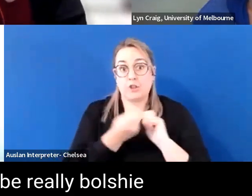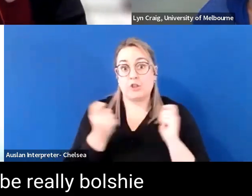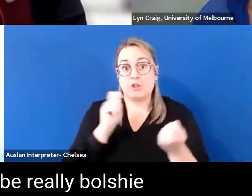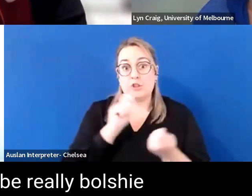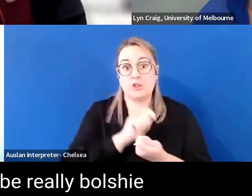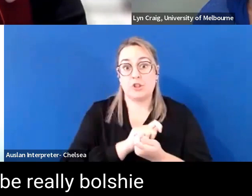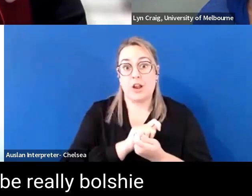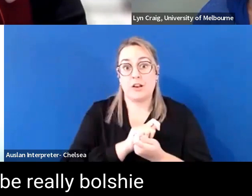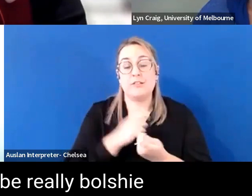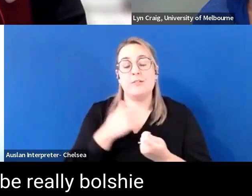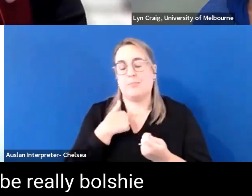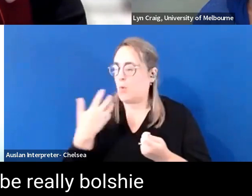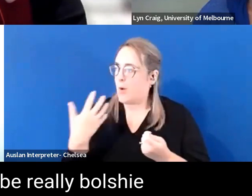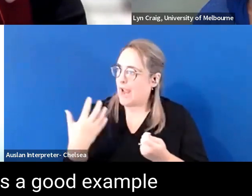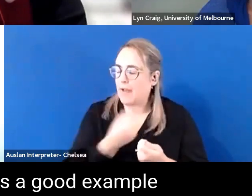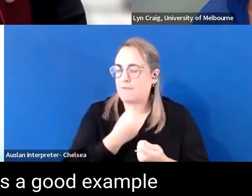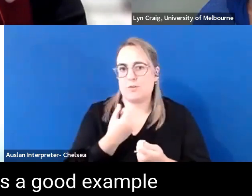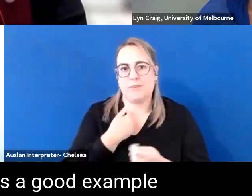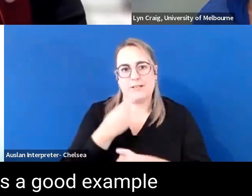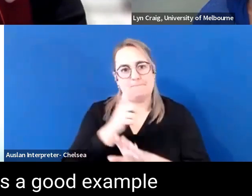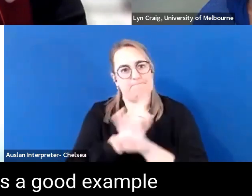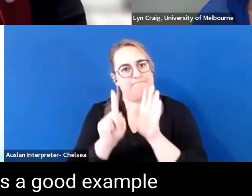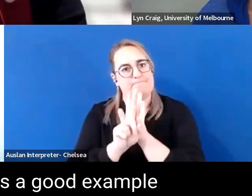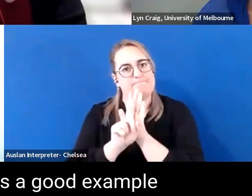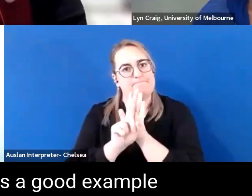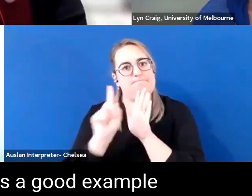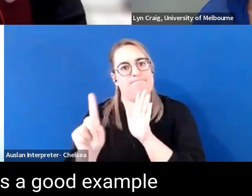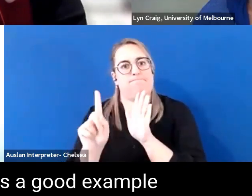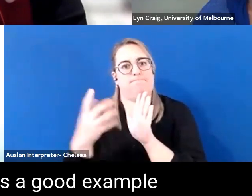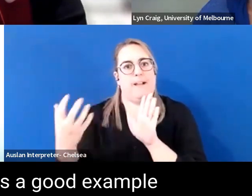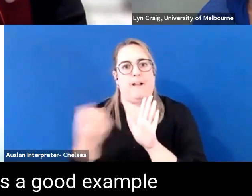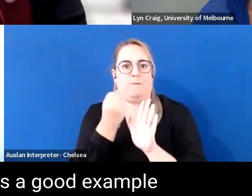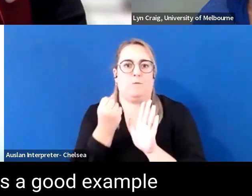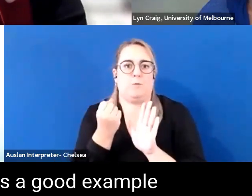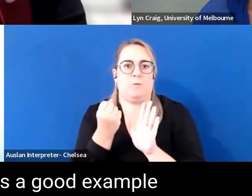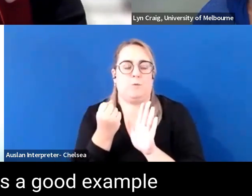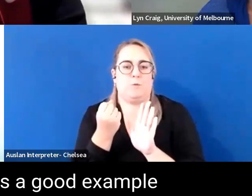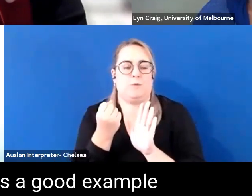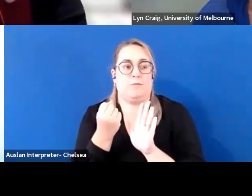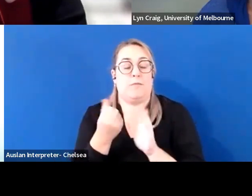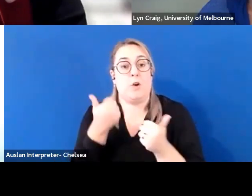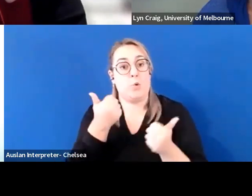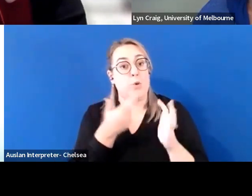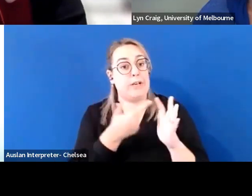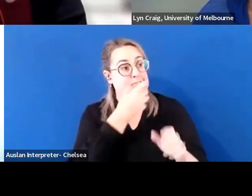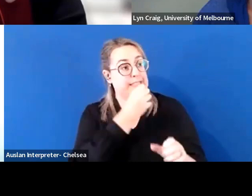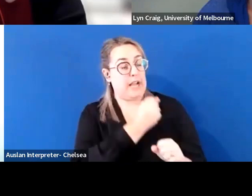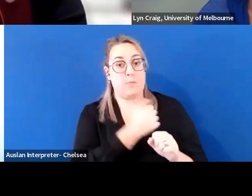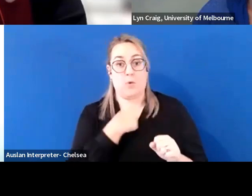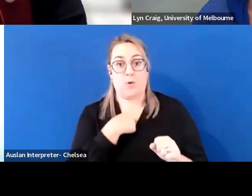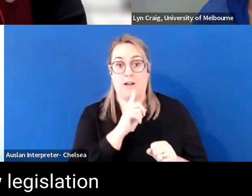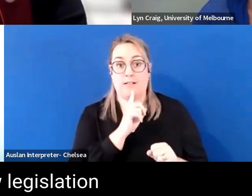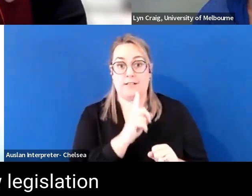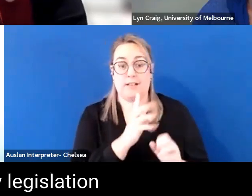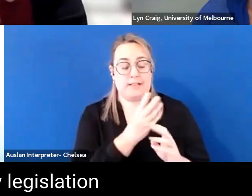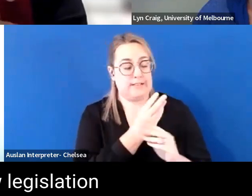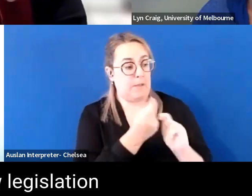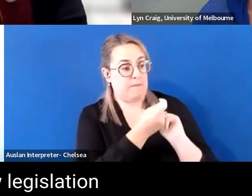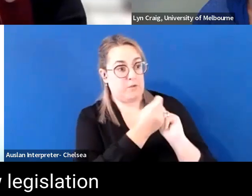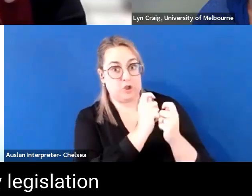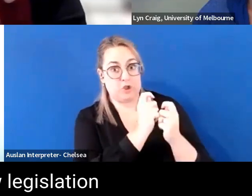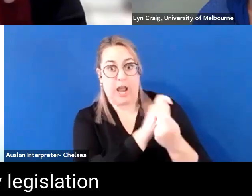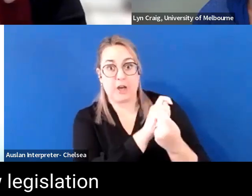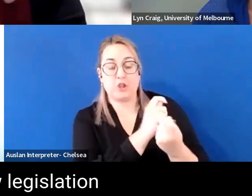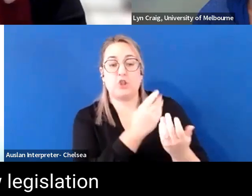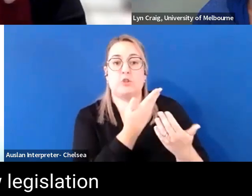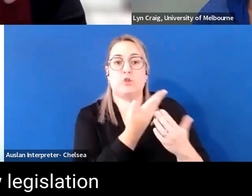be really bolshy about these things. And I think perhaps a good example is, what I talked about in terms of some of the changes to the new